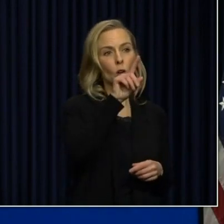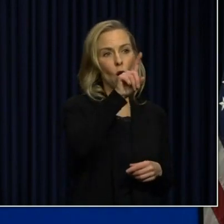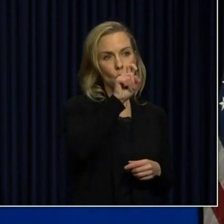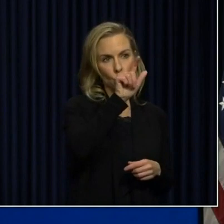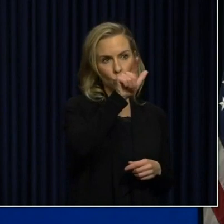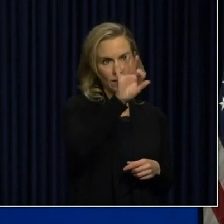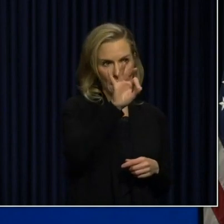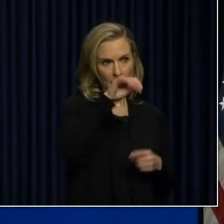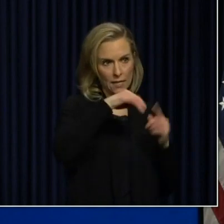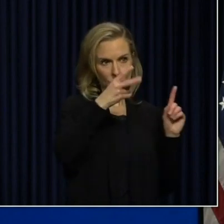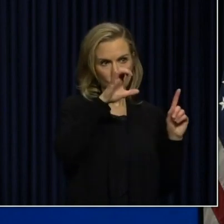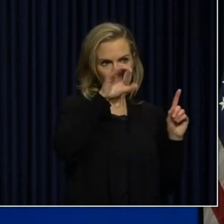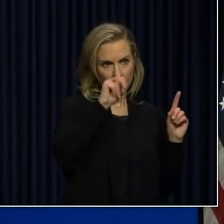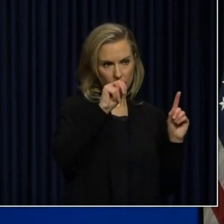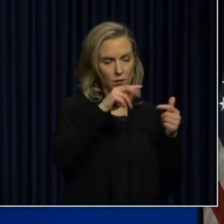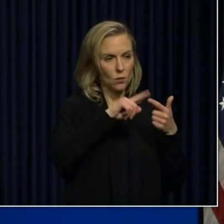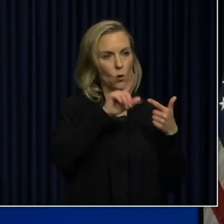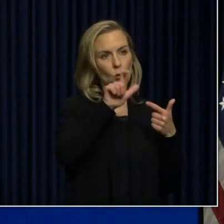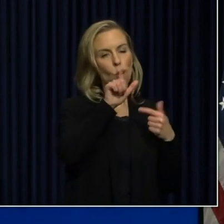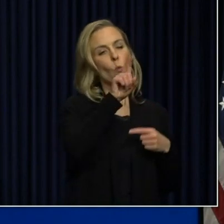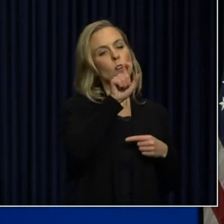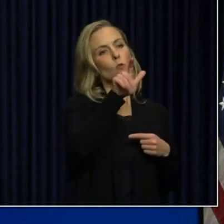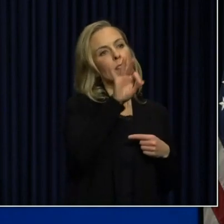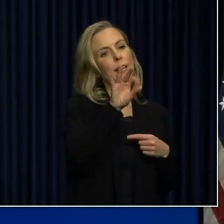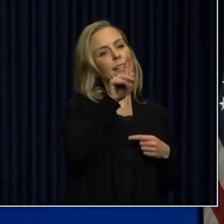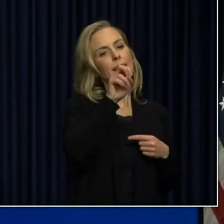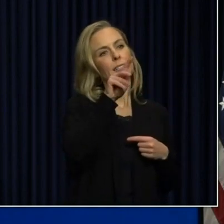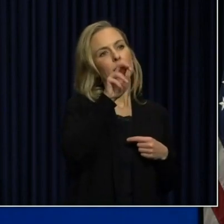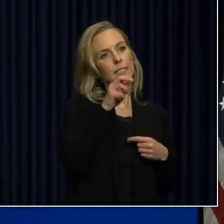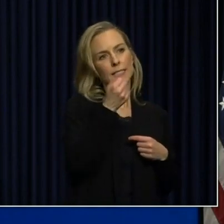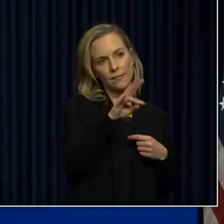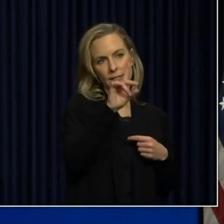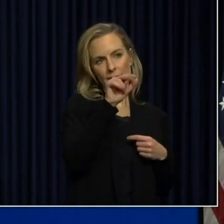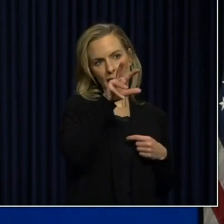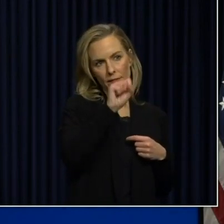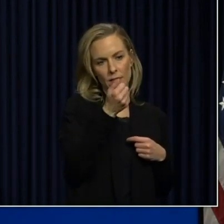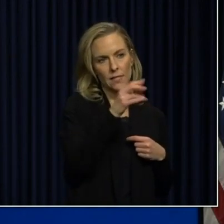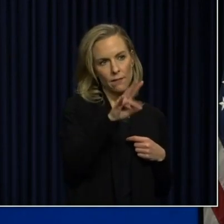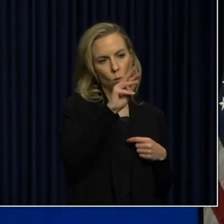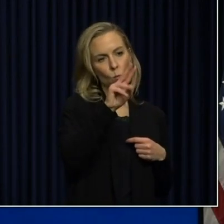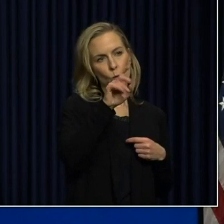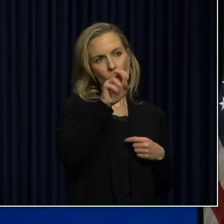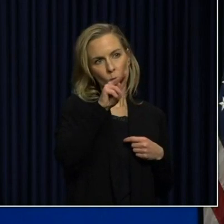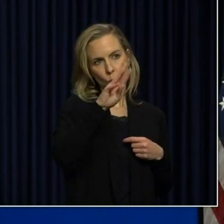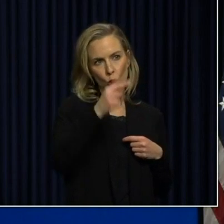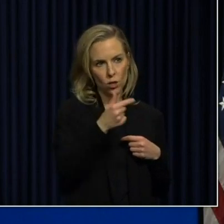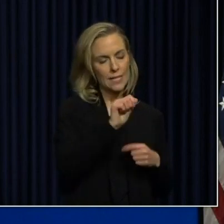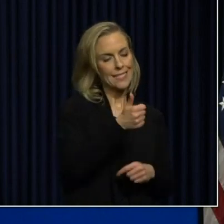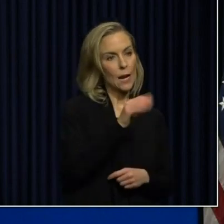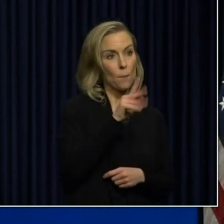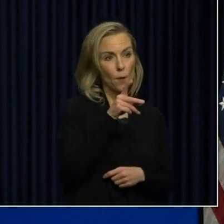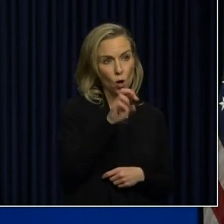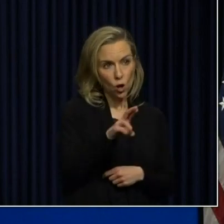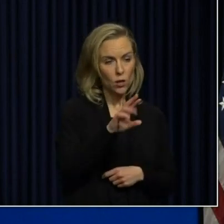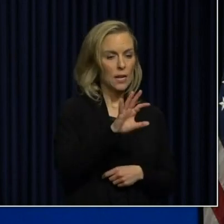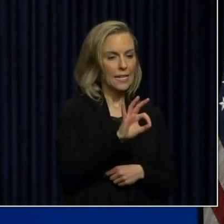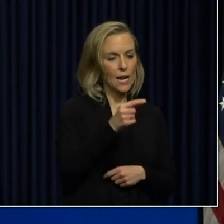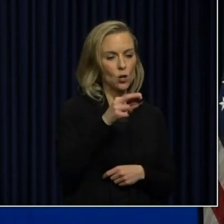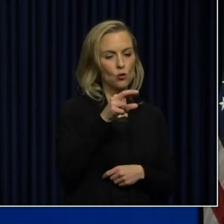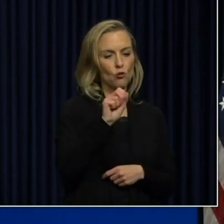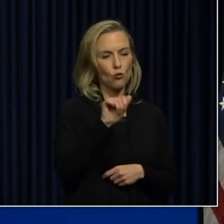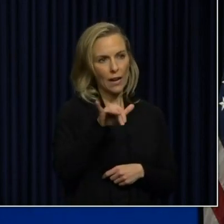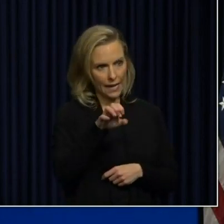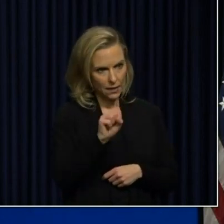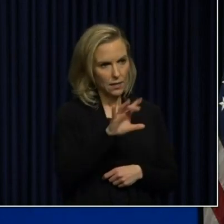Jefferson, 21 in Kenton, 17 in Davis, 17 in Muhlenberg, 10 in Butler, 9 in